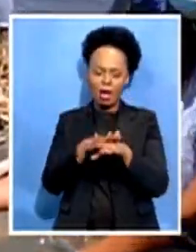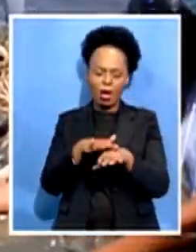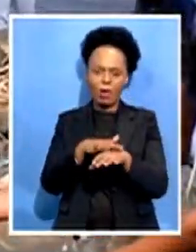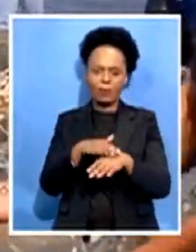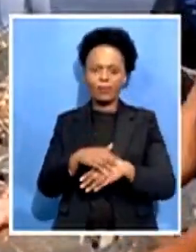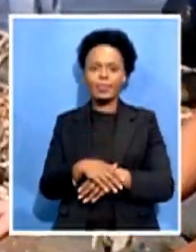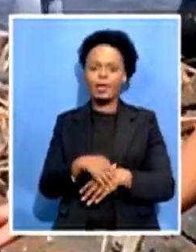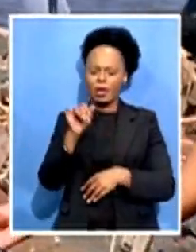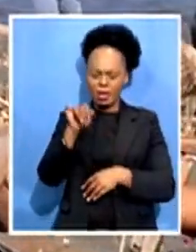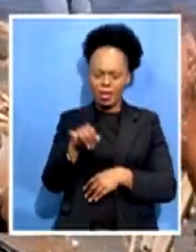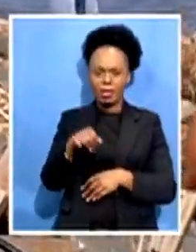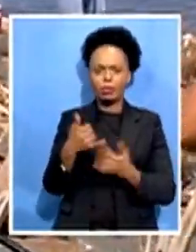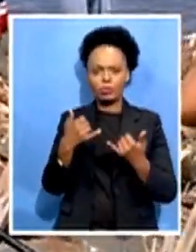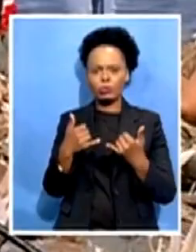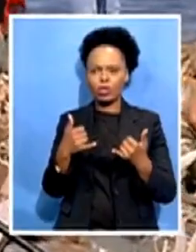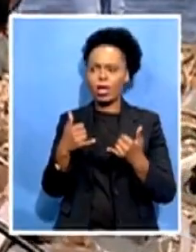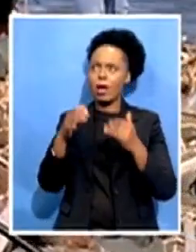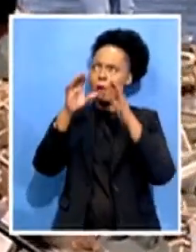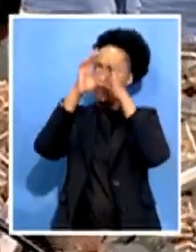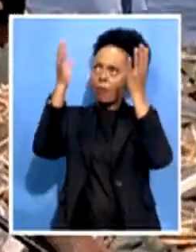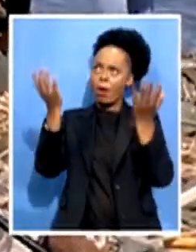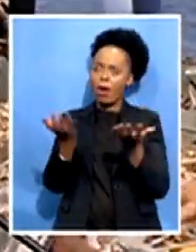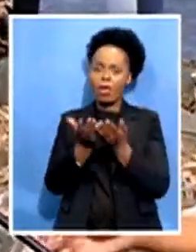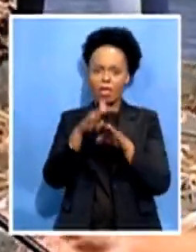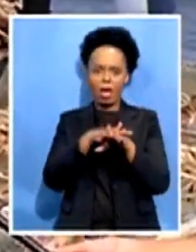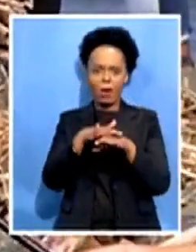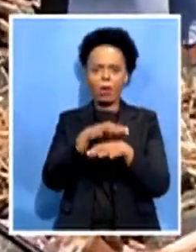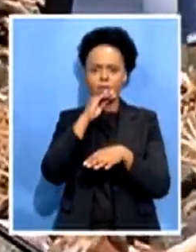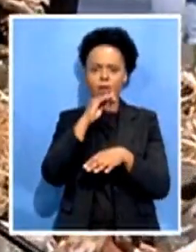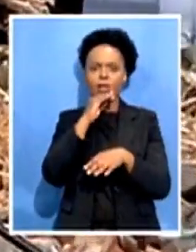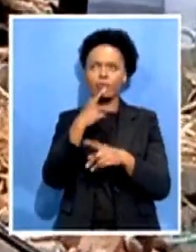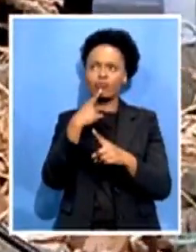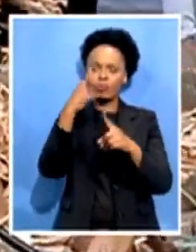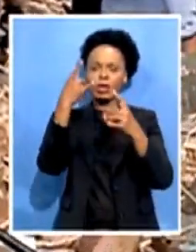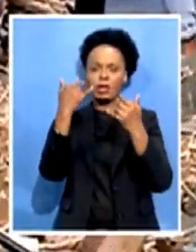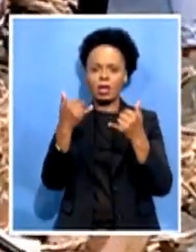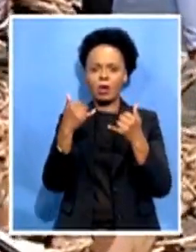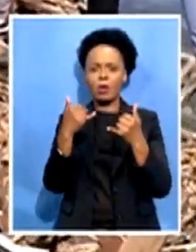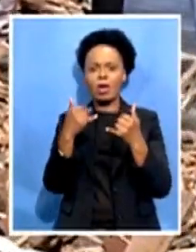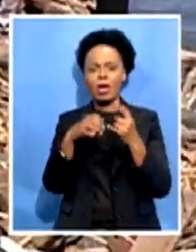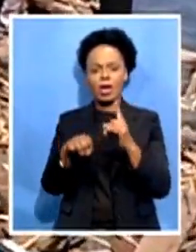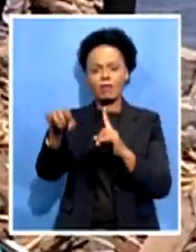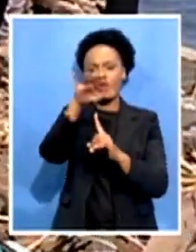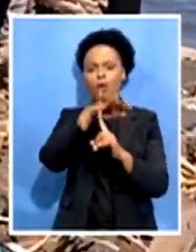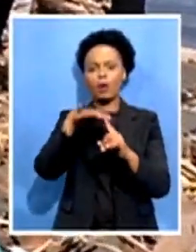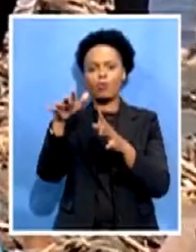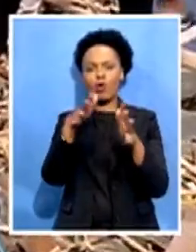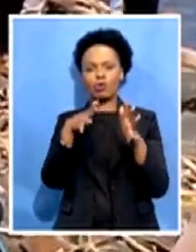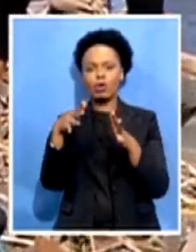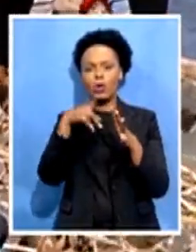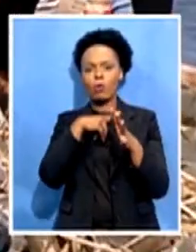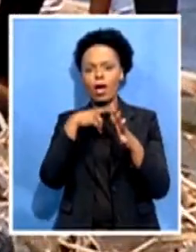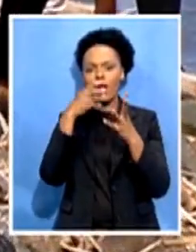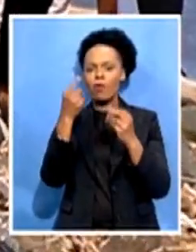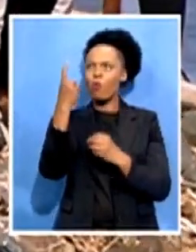communicate the message of just pollution, environmental pollution, because we only have one Earth to go around, and it's best to for